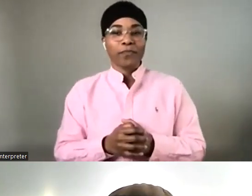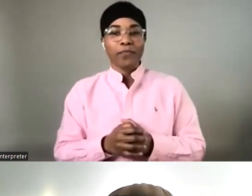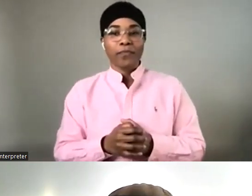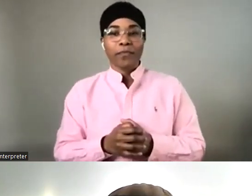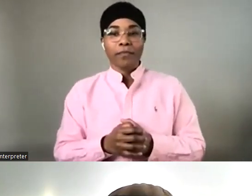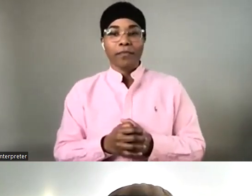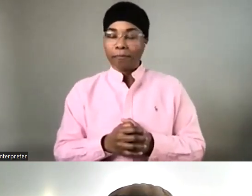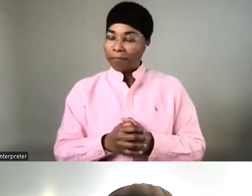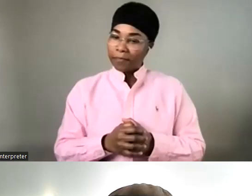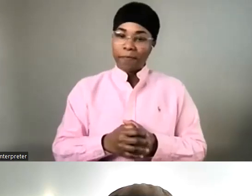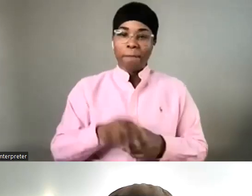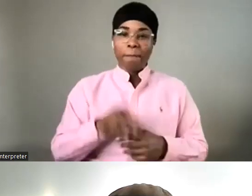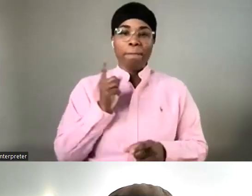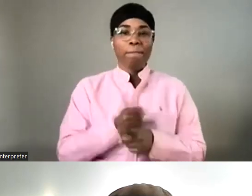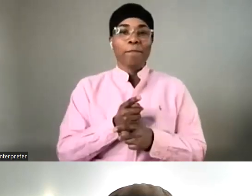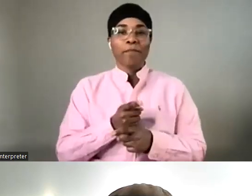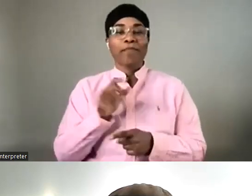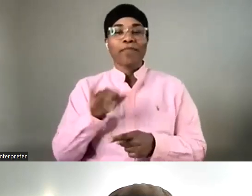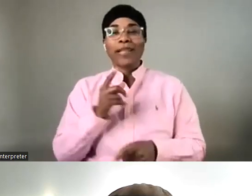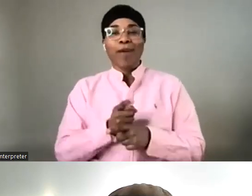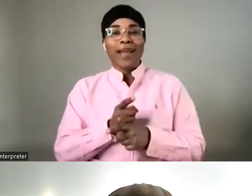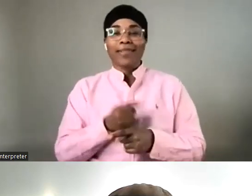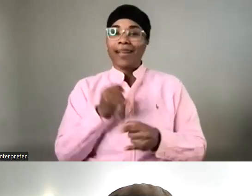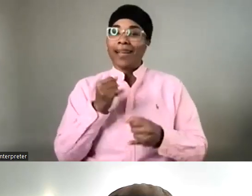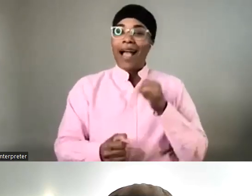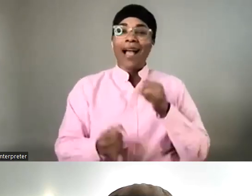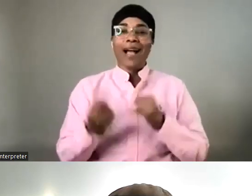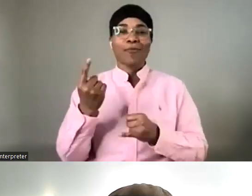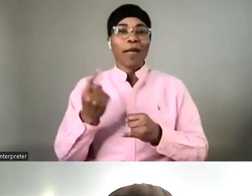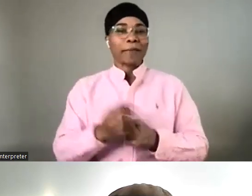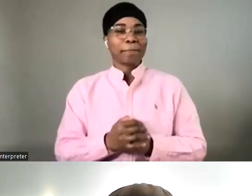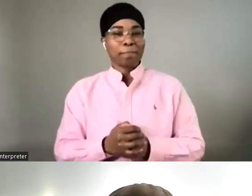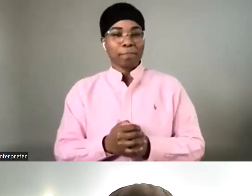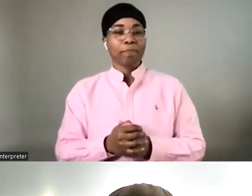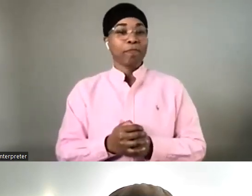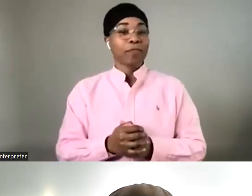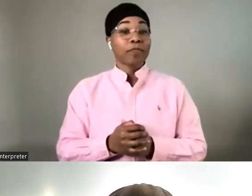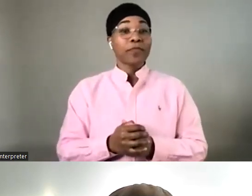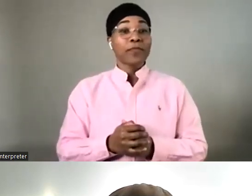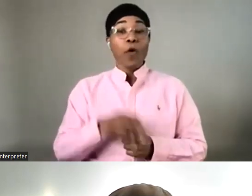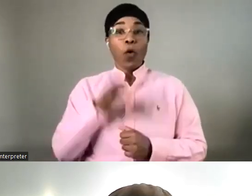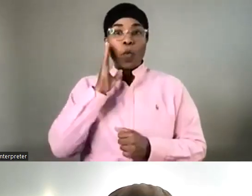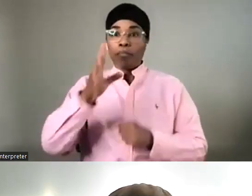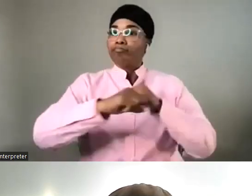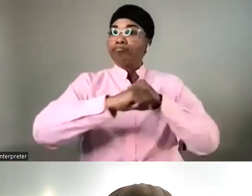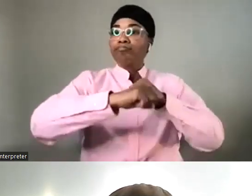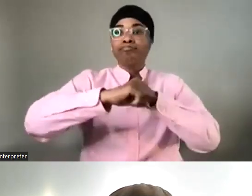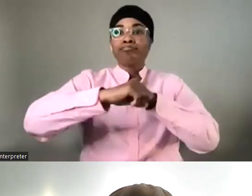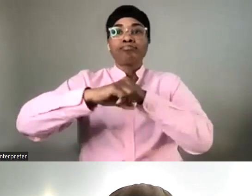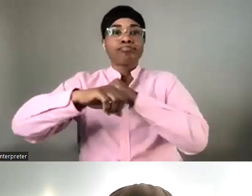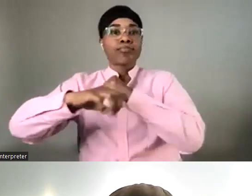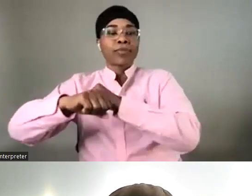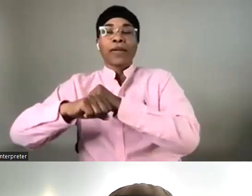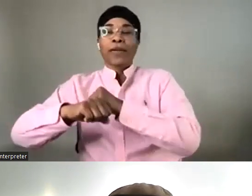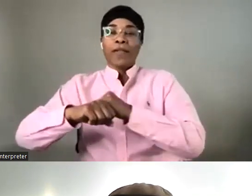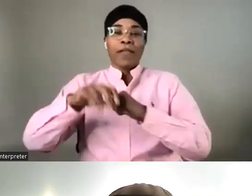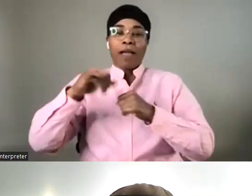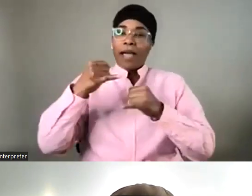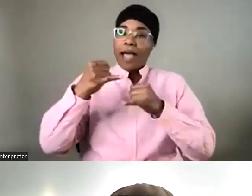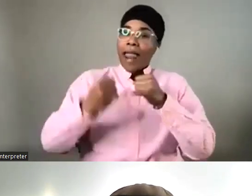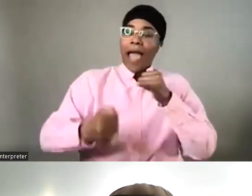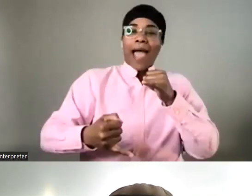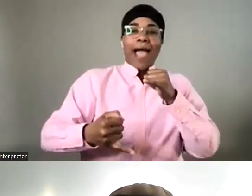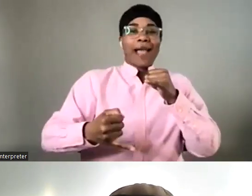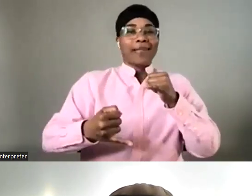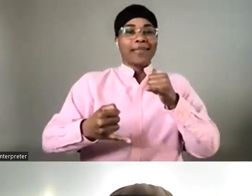That is absolutely correct. Yep. Okay, so we'll be advertising the capstone to this whole adventure that